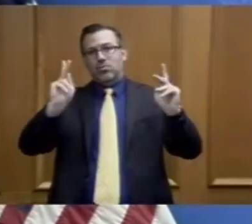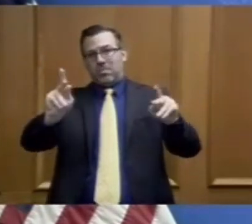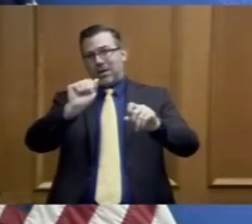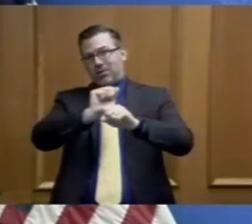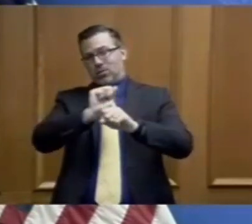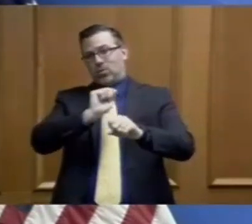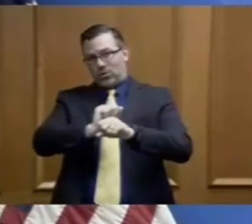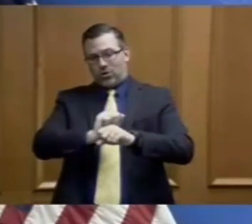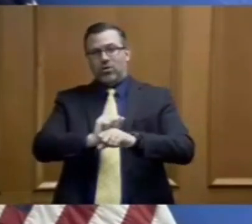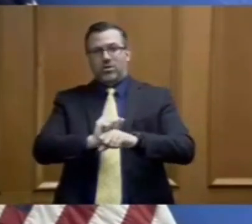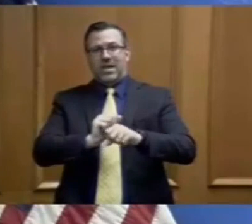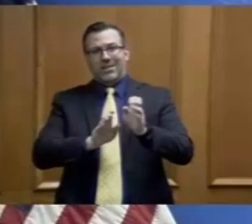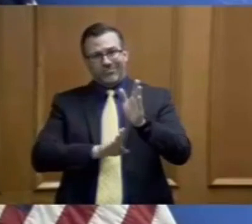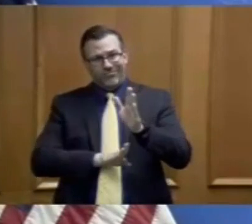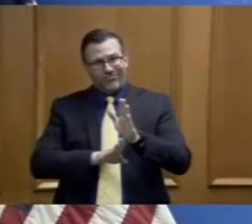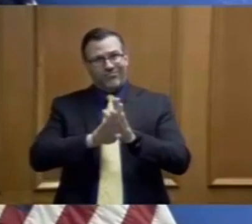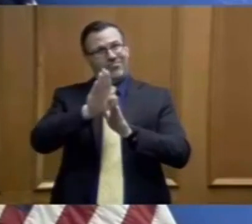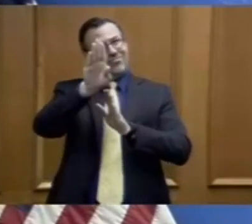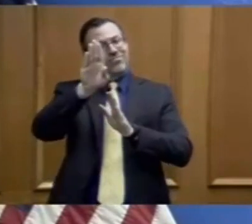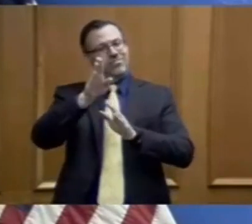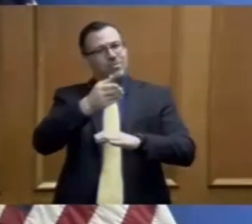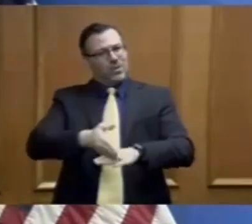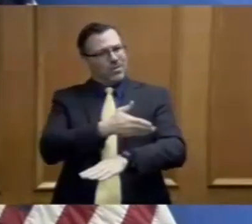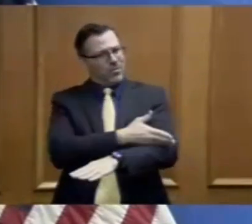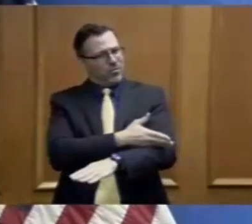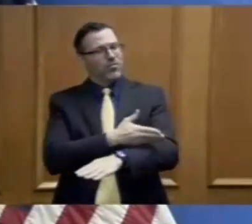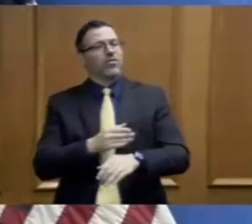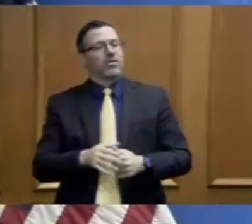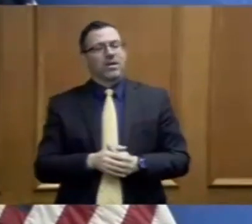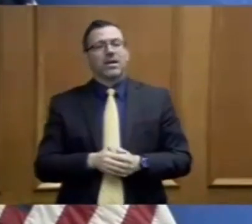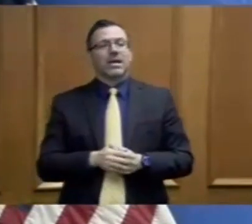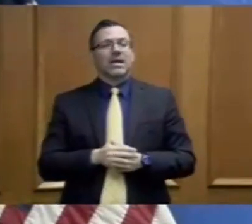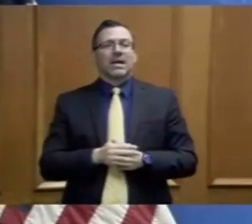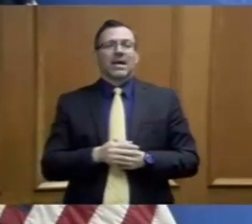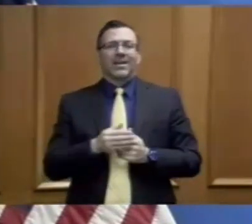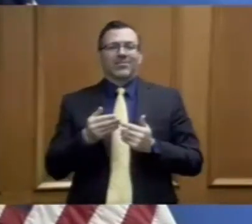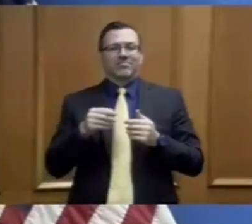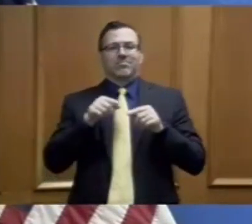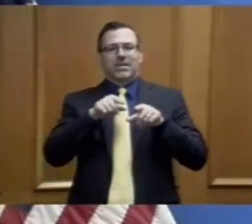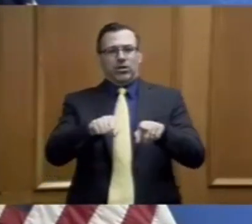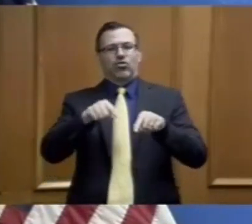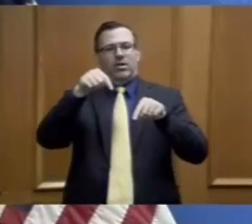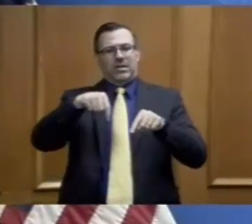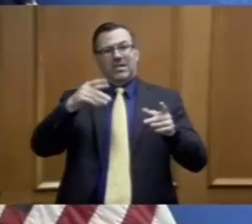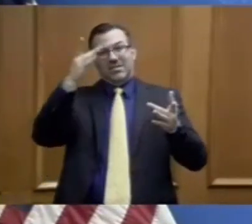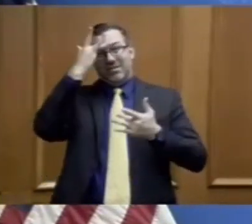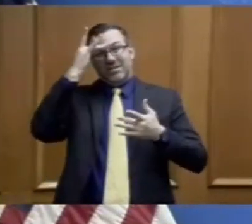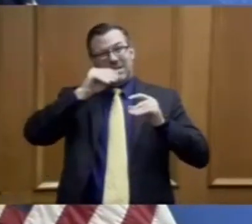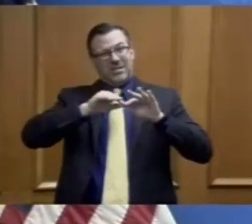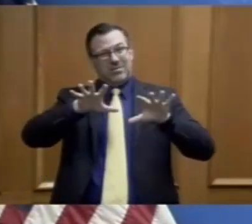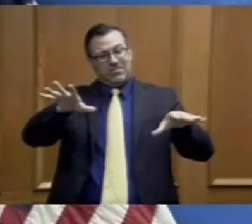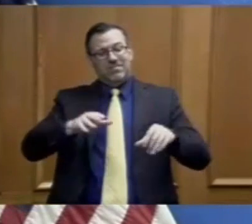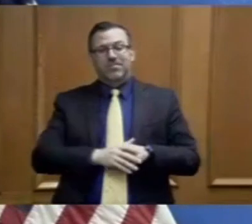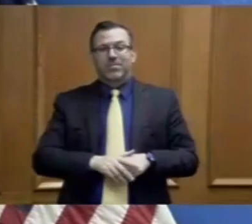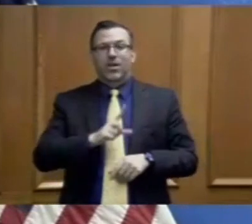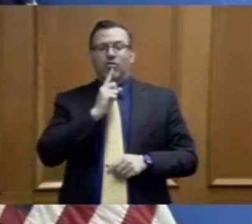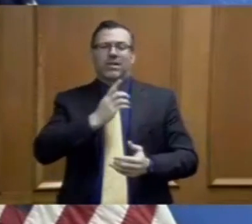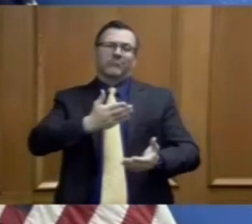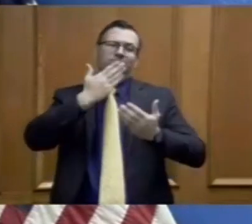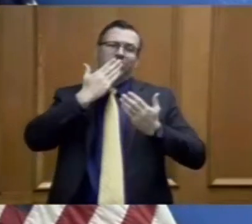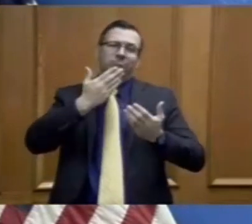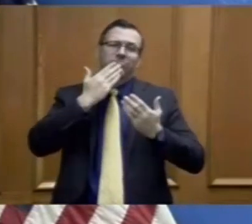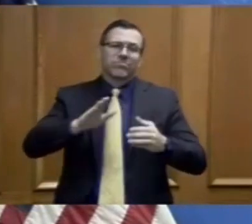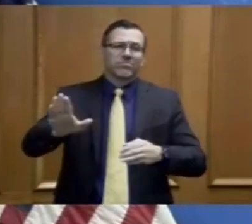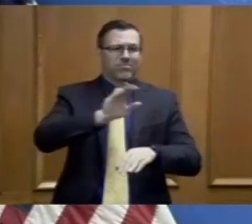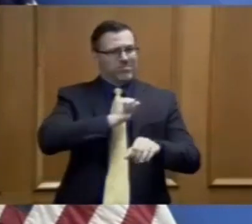to move to the place that we want to be in the midst of this pandemic. Very grateful for the work that's been done,